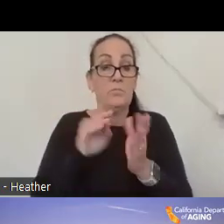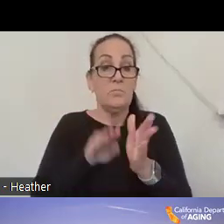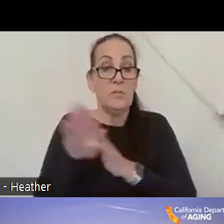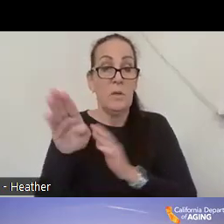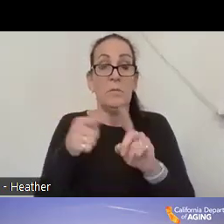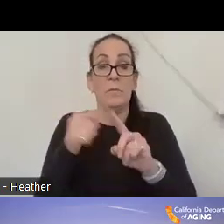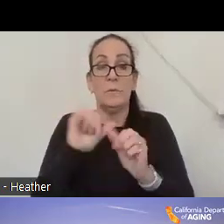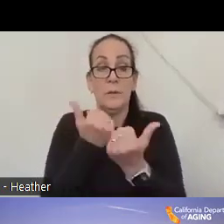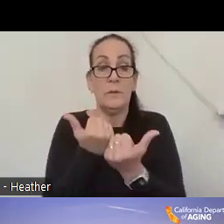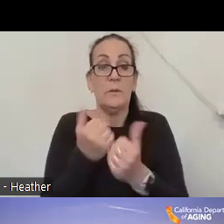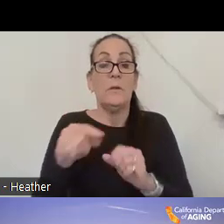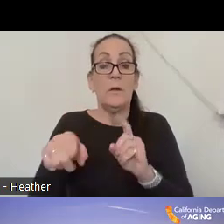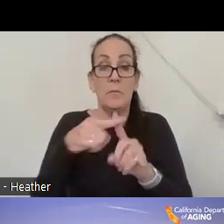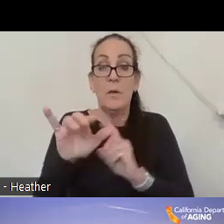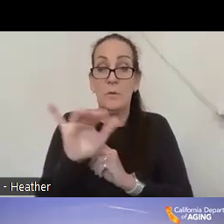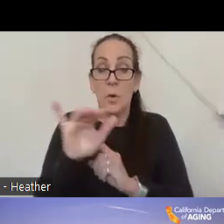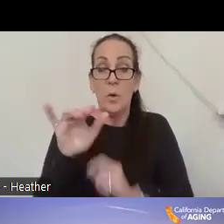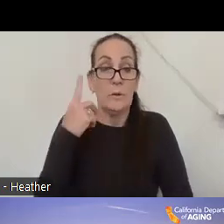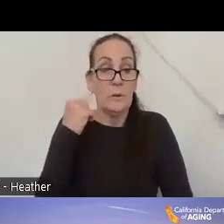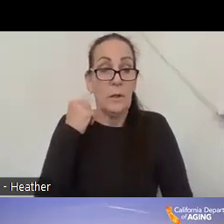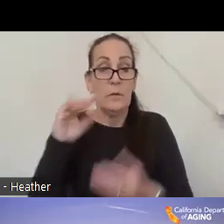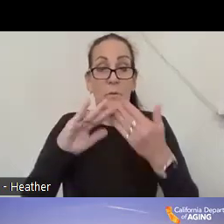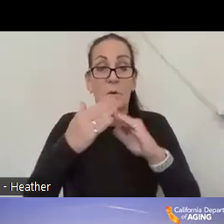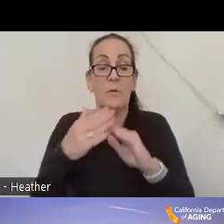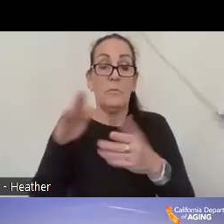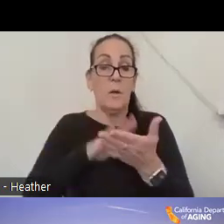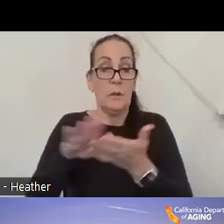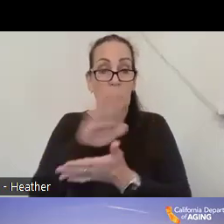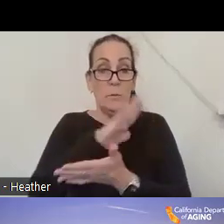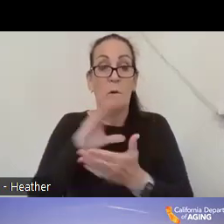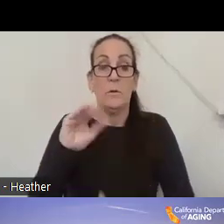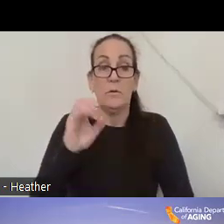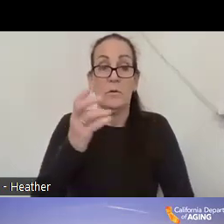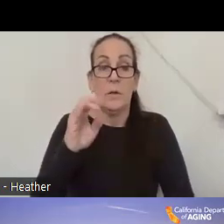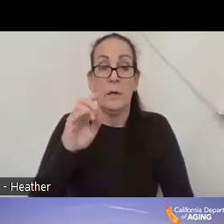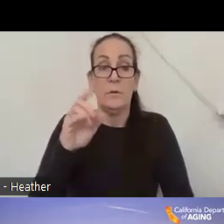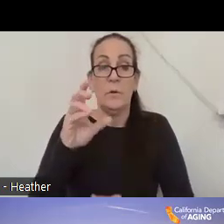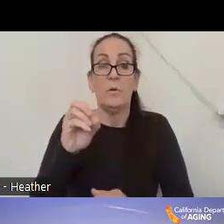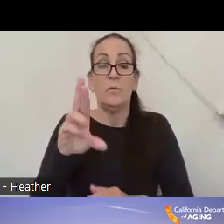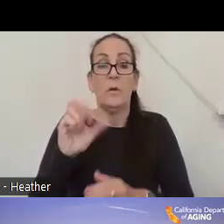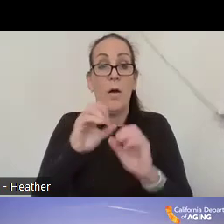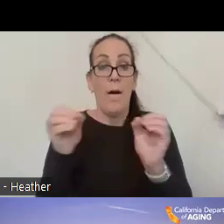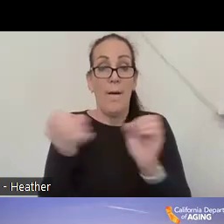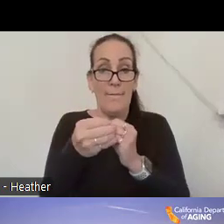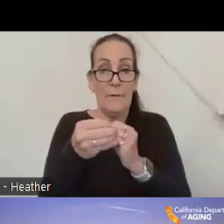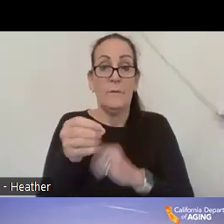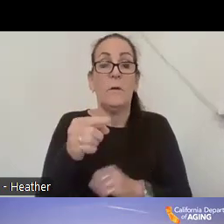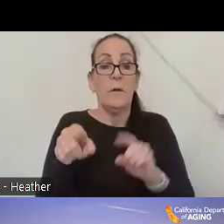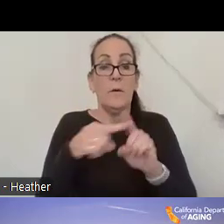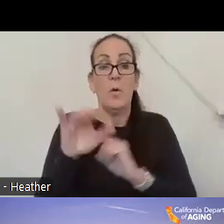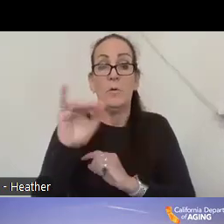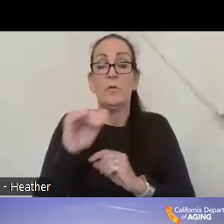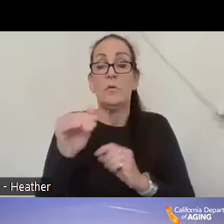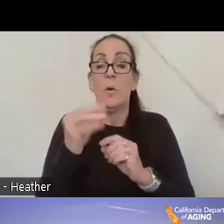College Chancellor's Office. And we've also enlisted a group of an advisory panel to help guide us in this work as well, so that